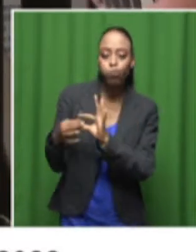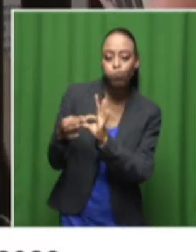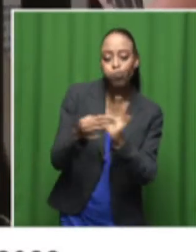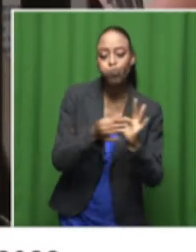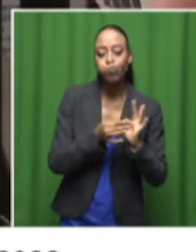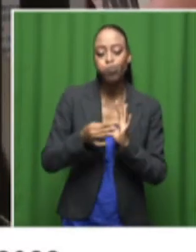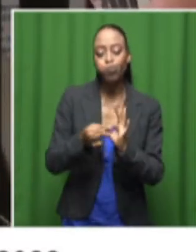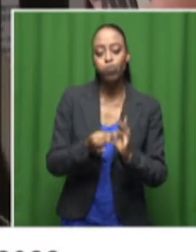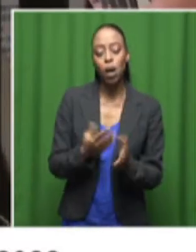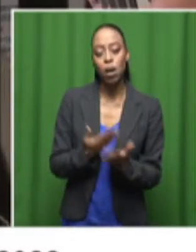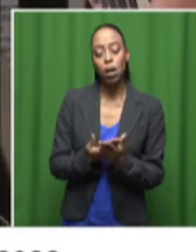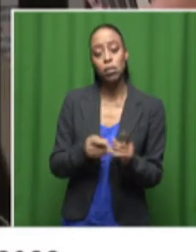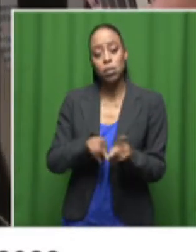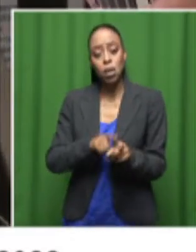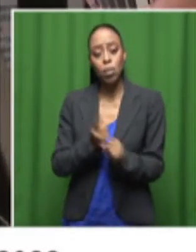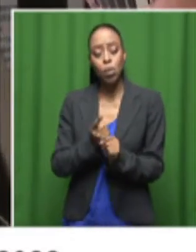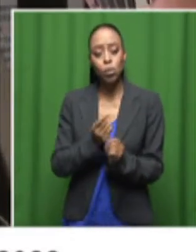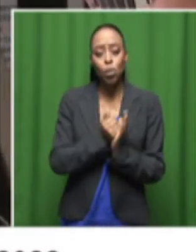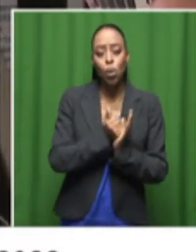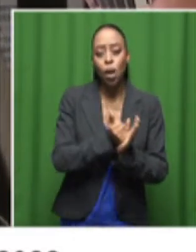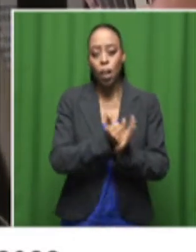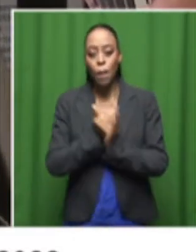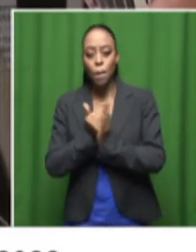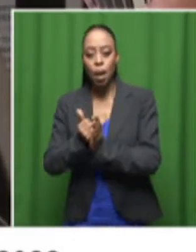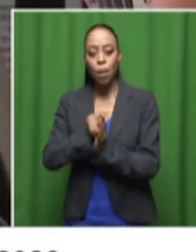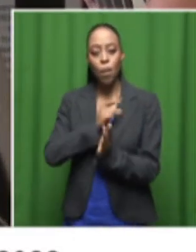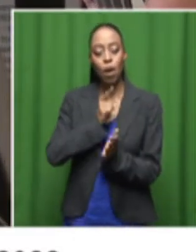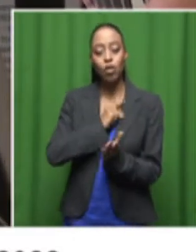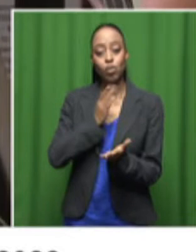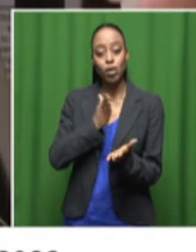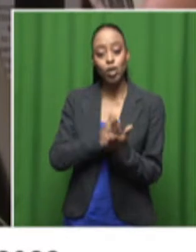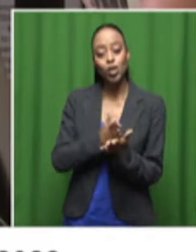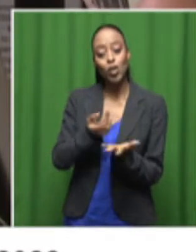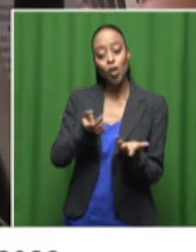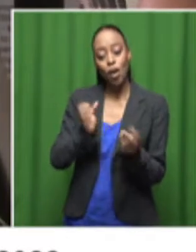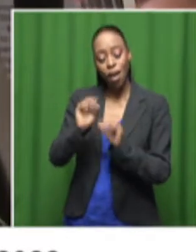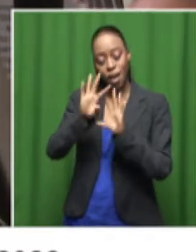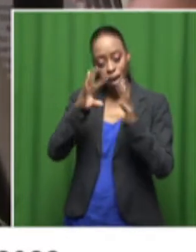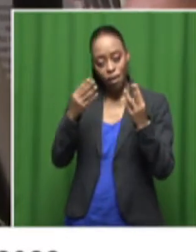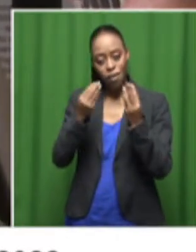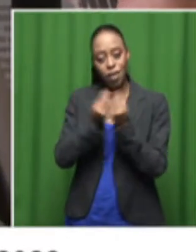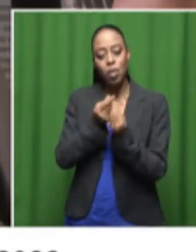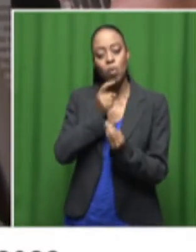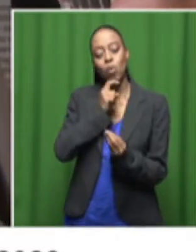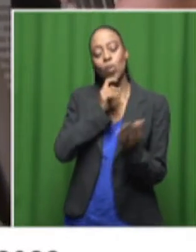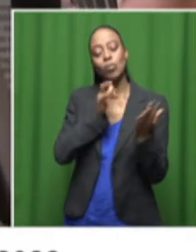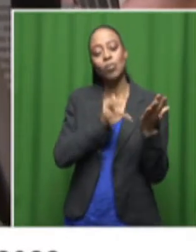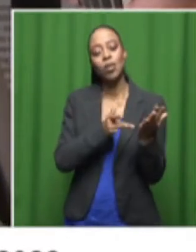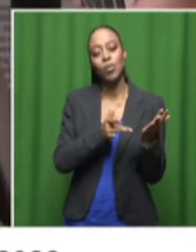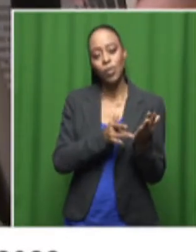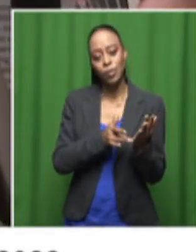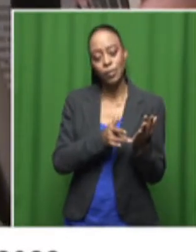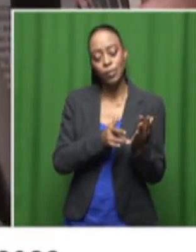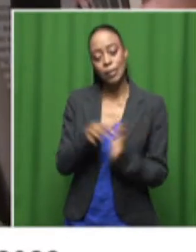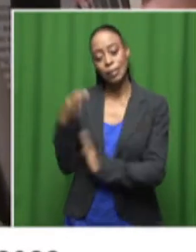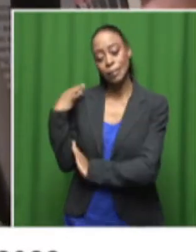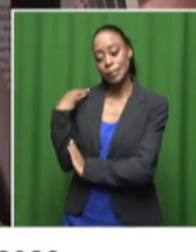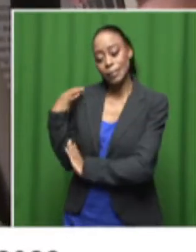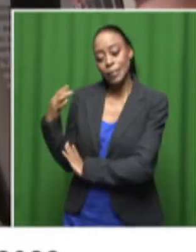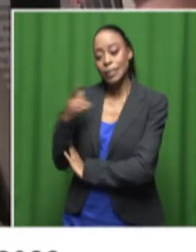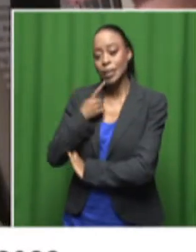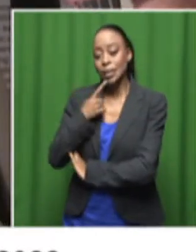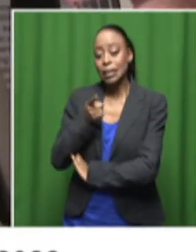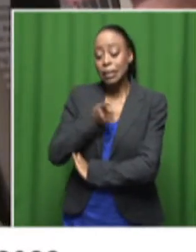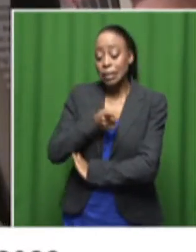us and assist us in paving this paperless and making sure that, as the minister has said, this administration